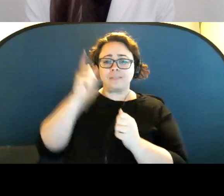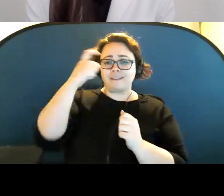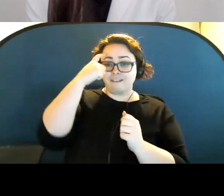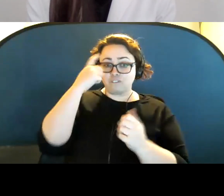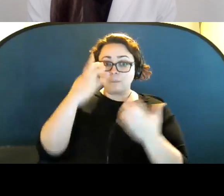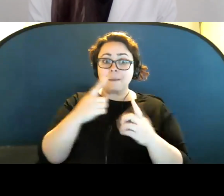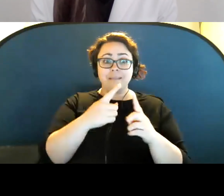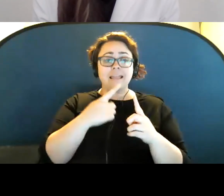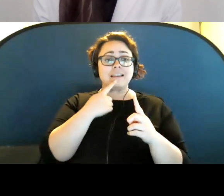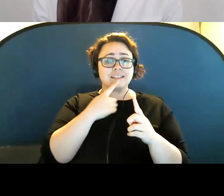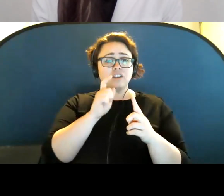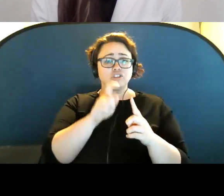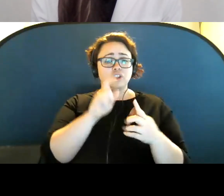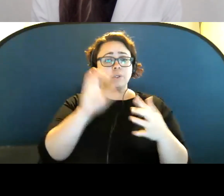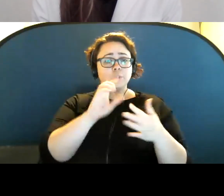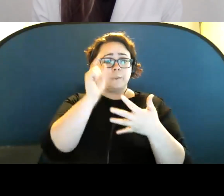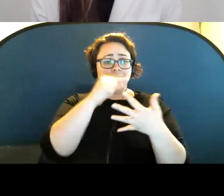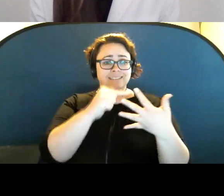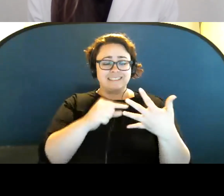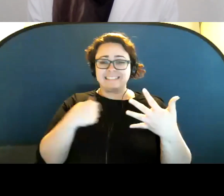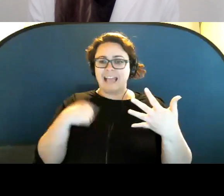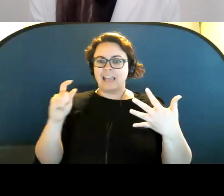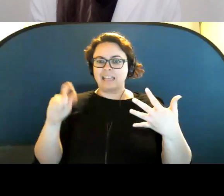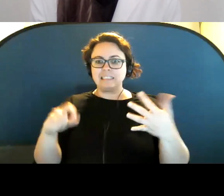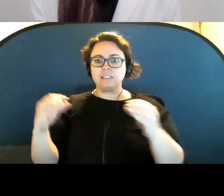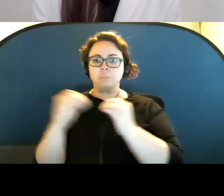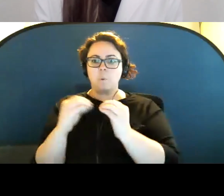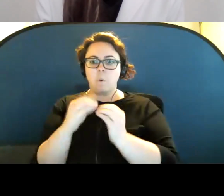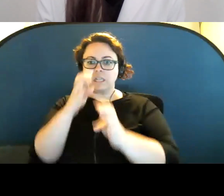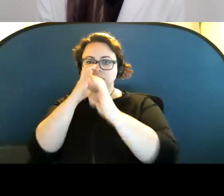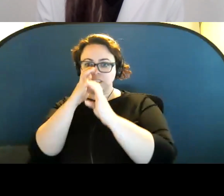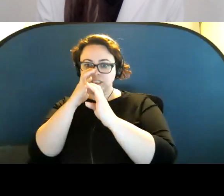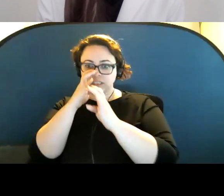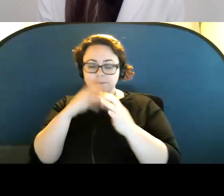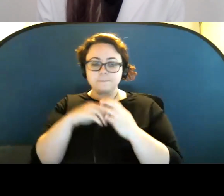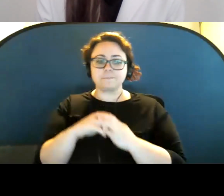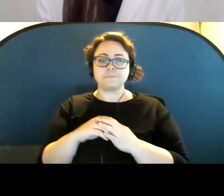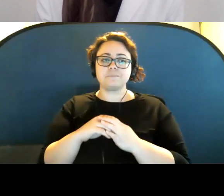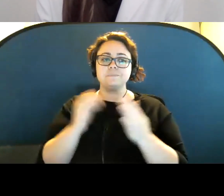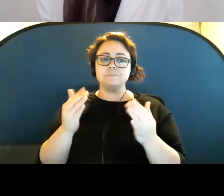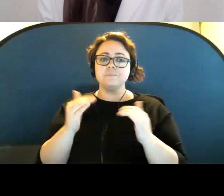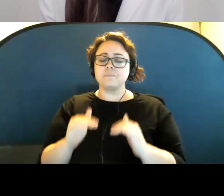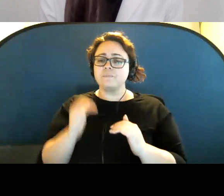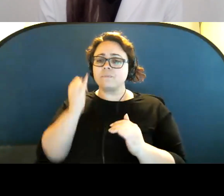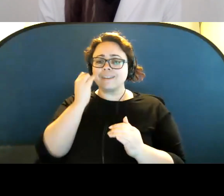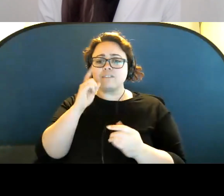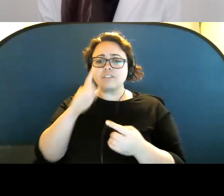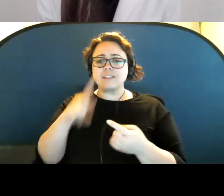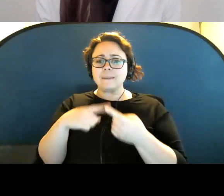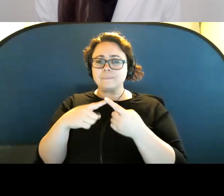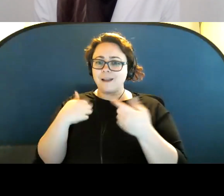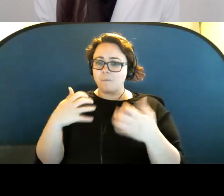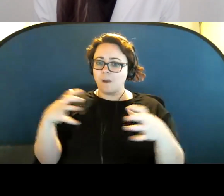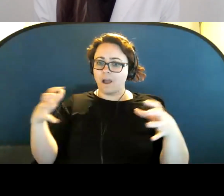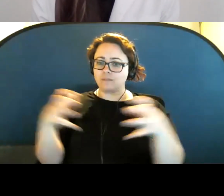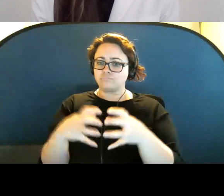restrictions say. If you're thinking about having a gathering, where will it be? How long will it last? And how many people will